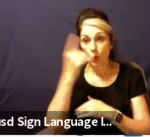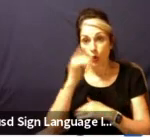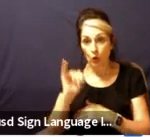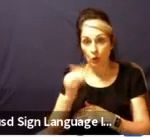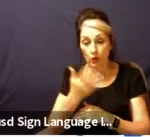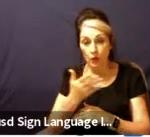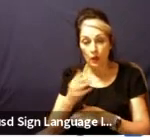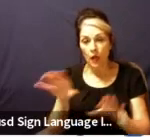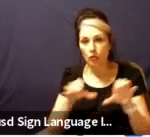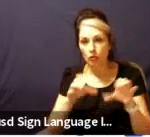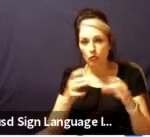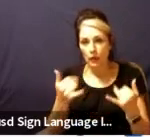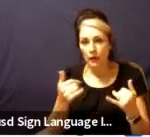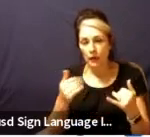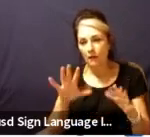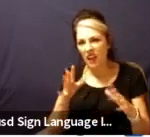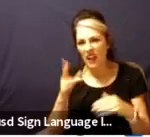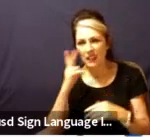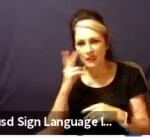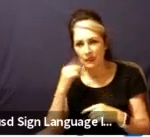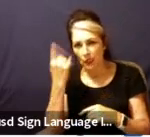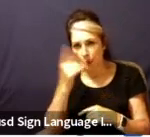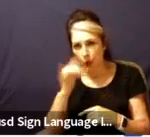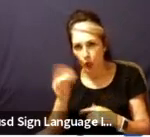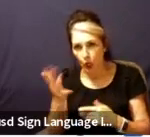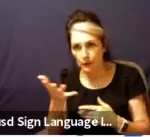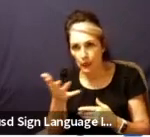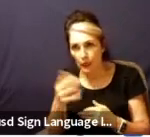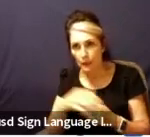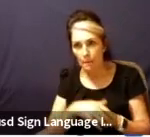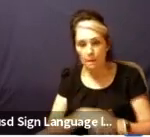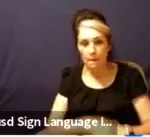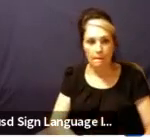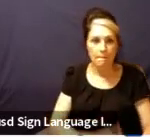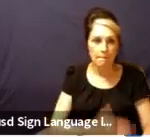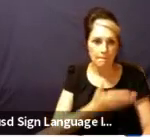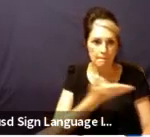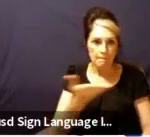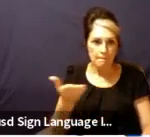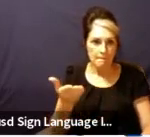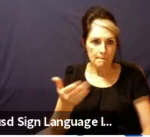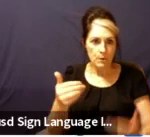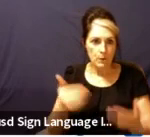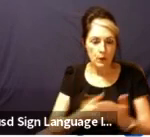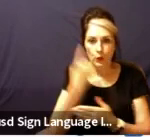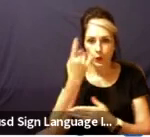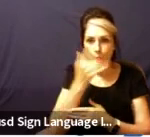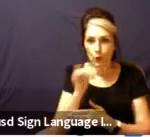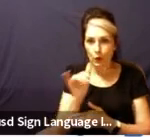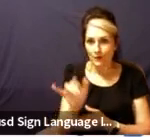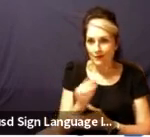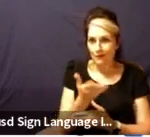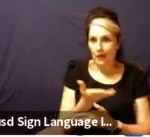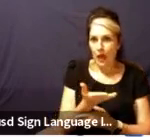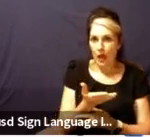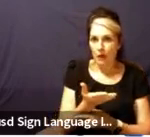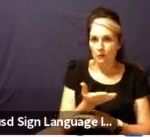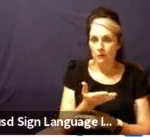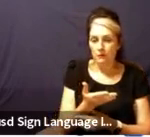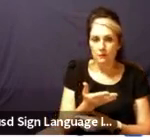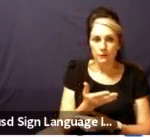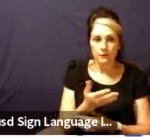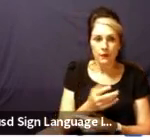I'll do that so you can kind of see what it looks like. So this is what the new look would look like for